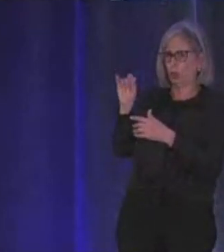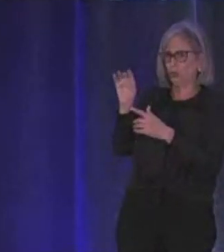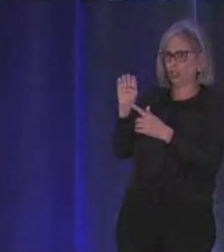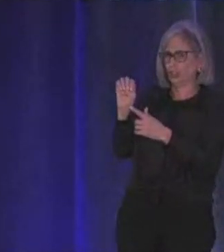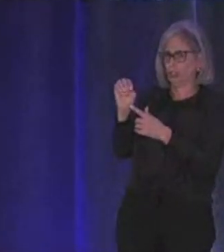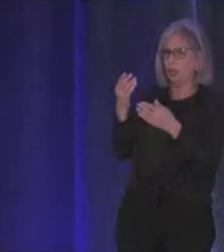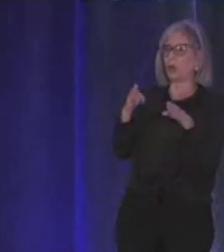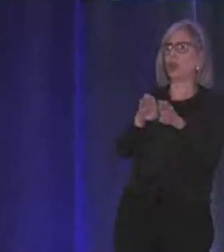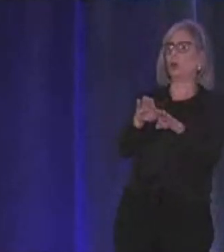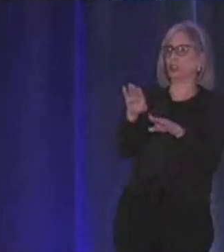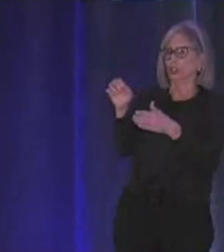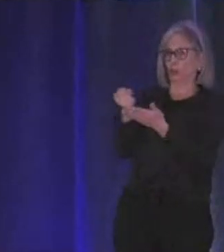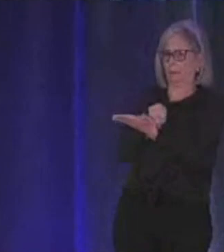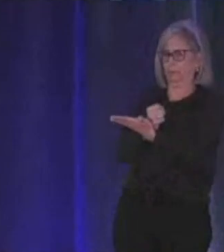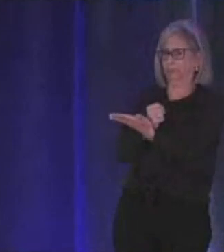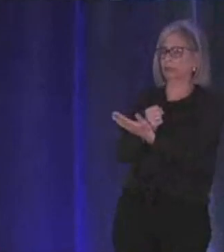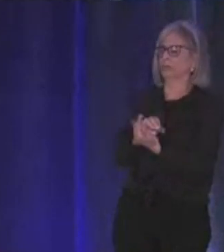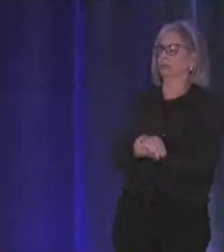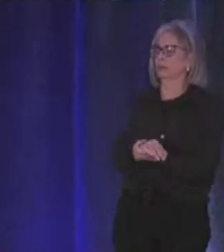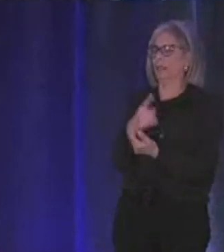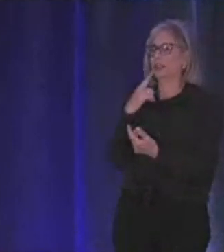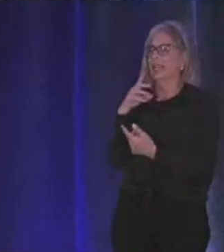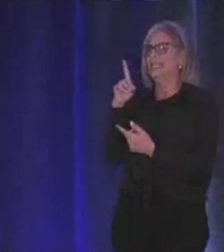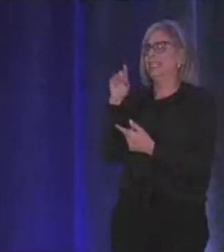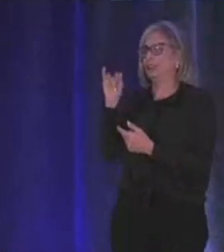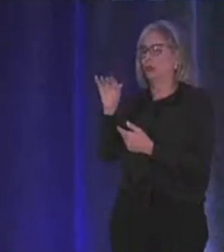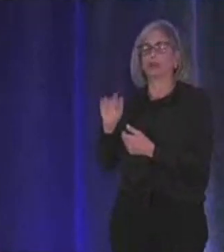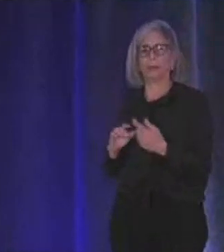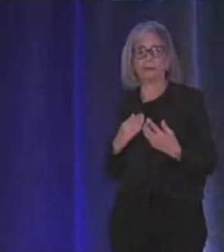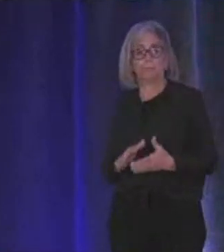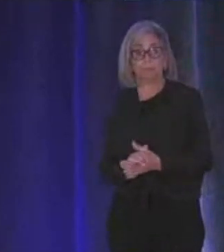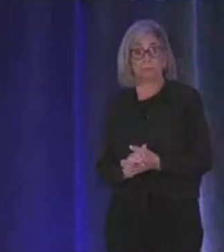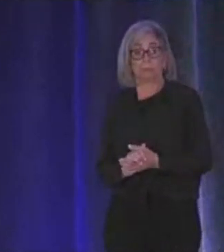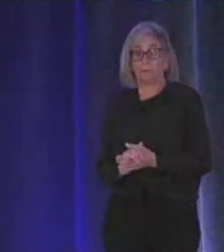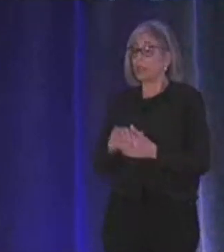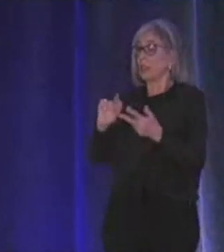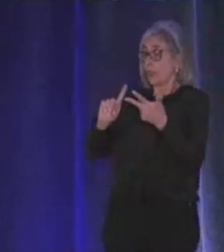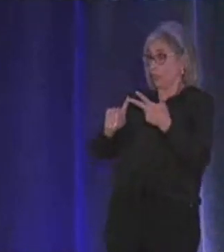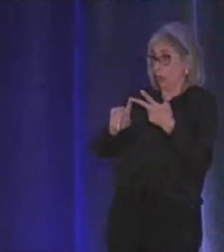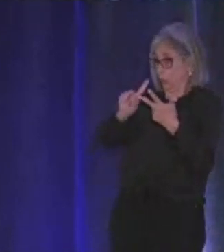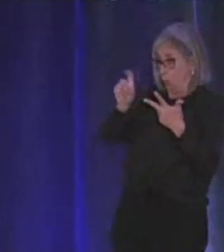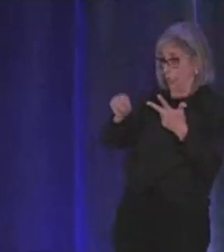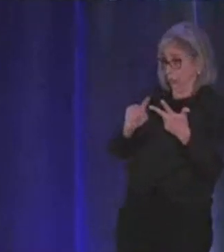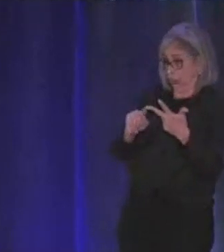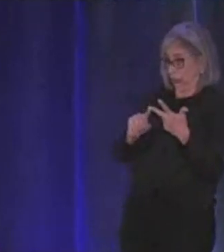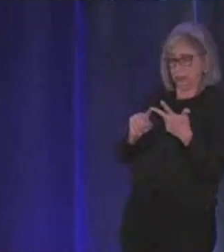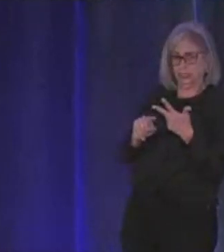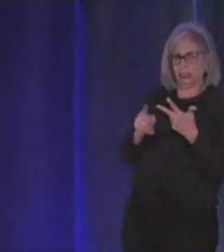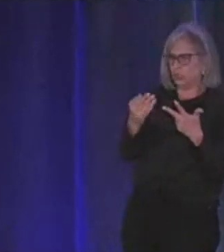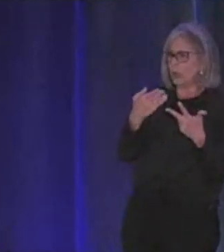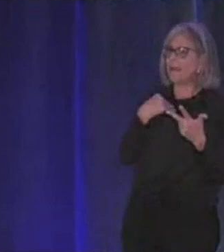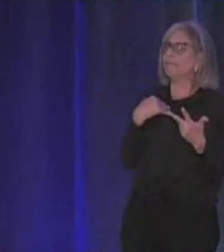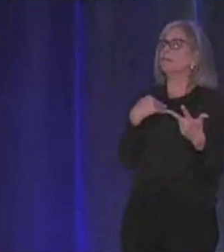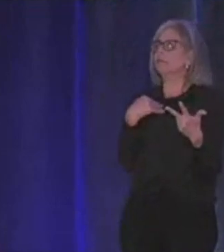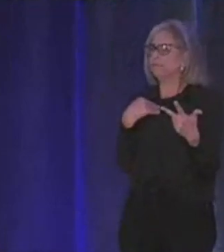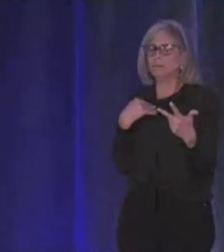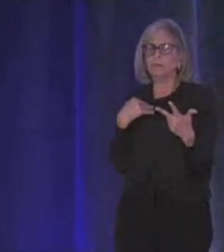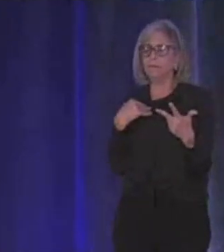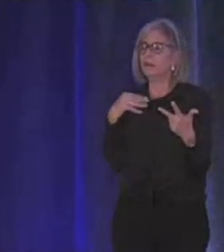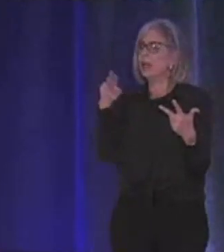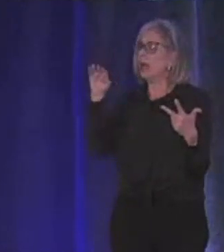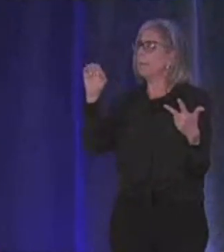Oh, sorry, go back. Well, before I get to that next part. And so when you have the